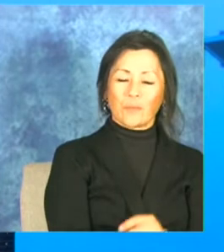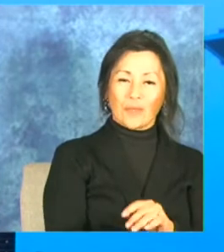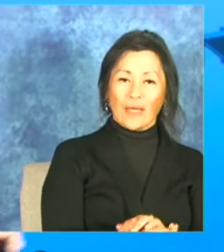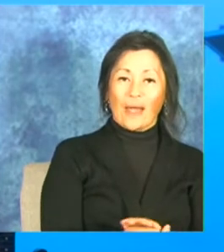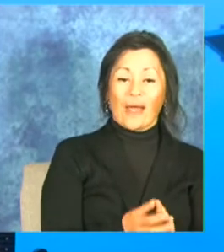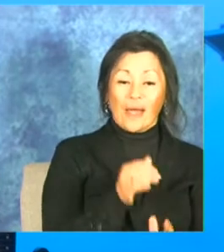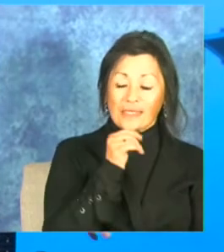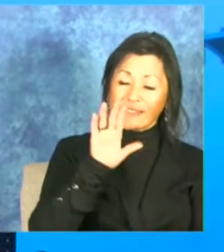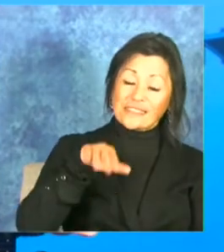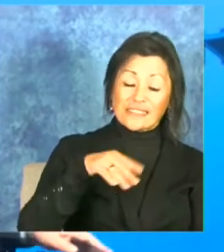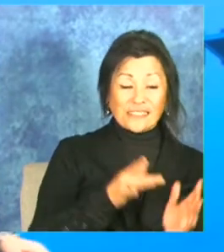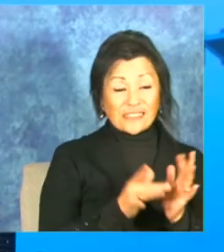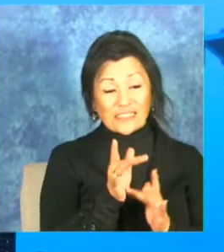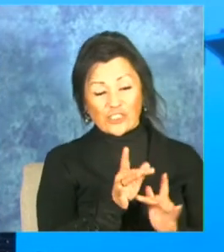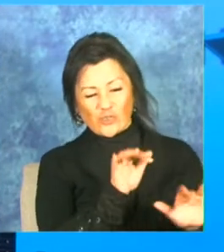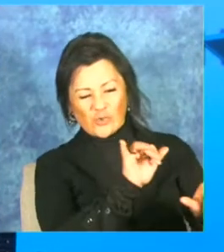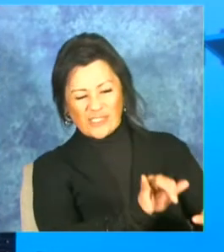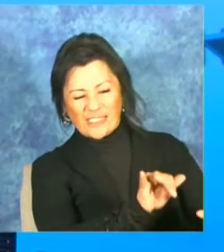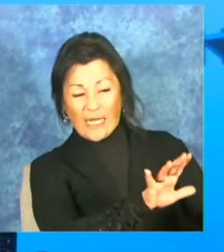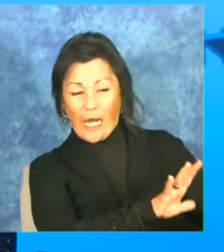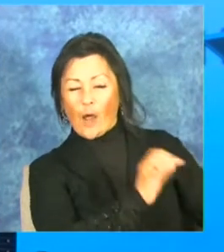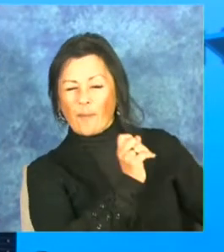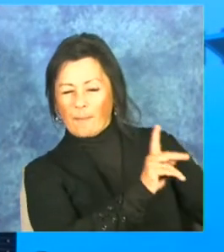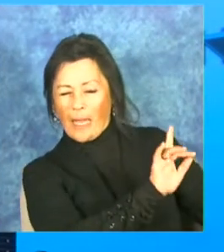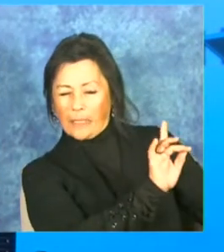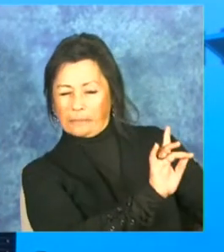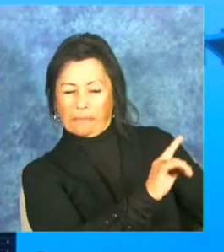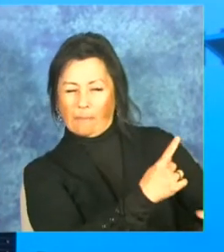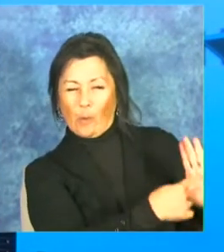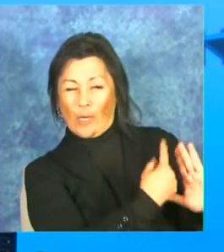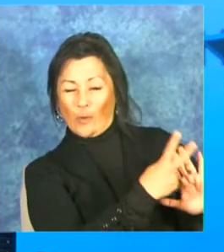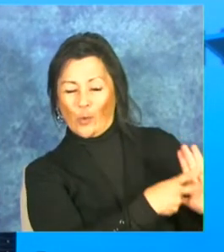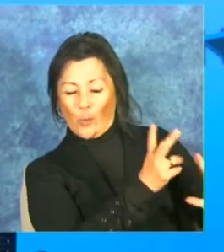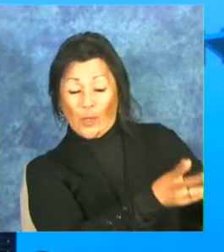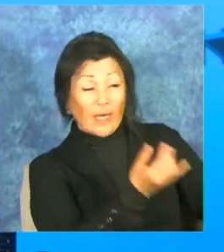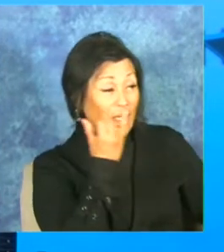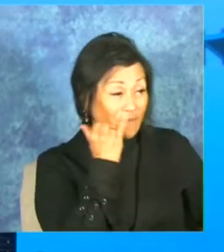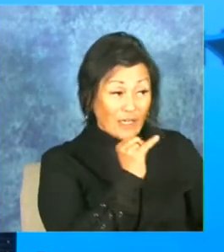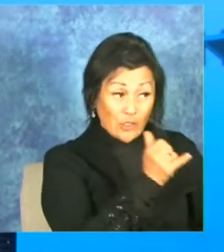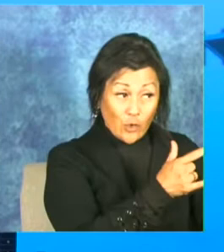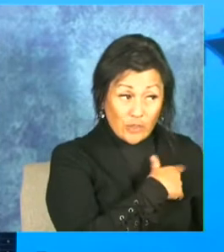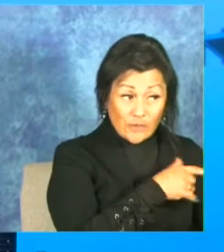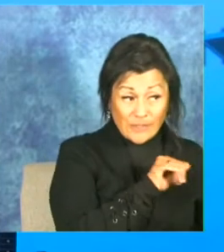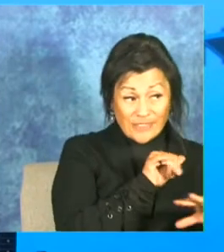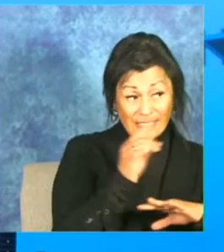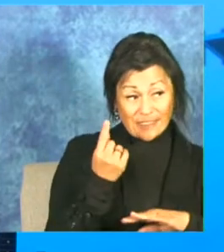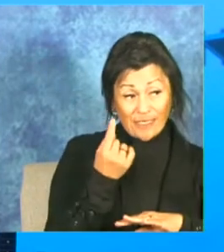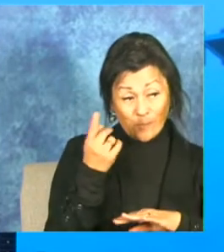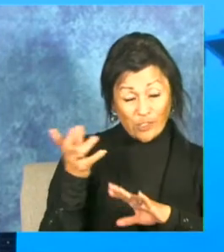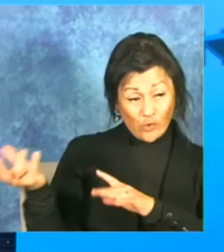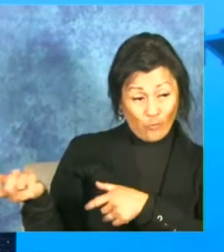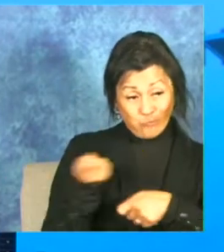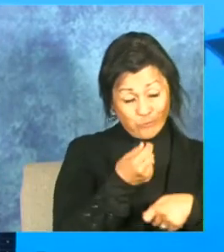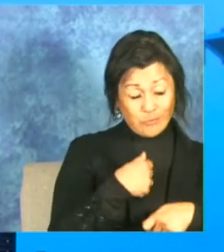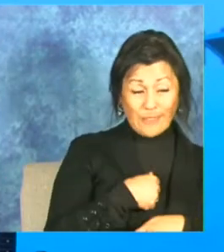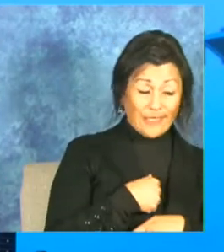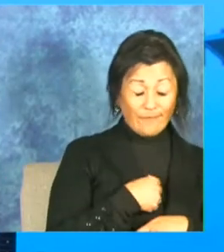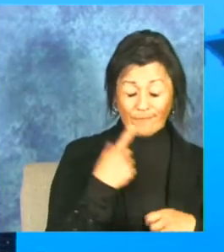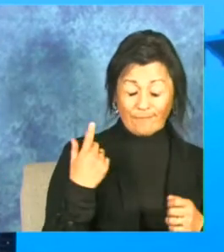I don't say, hey, Jesus, you hang outside here. I'll be back in a couple hours. If I don't, would you just send someone in to drag me out?